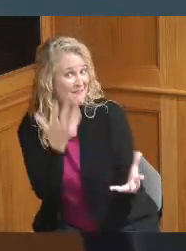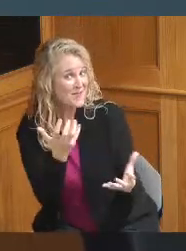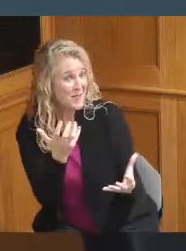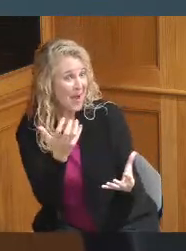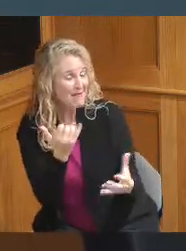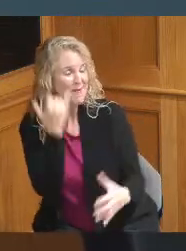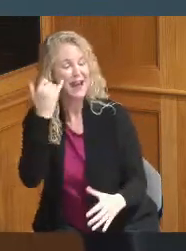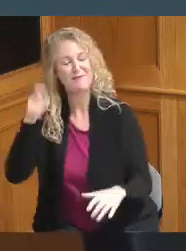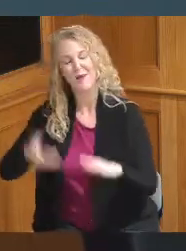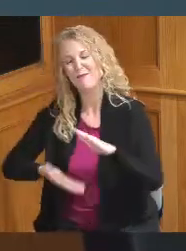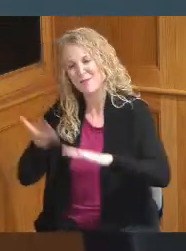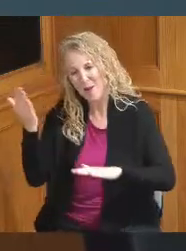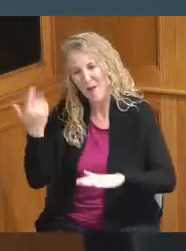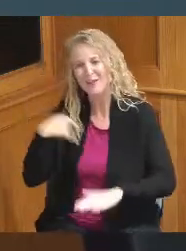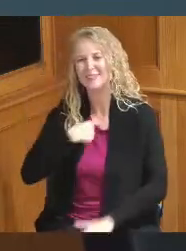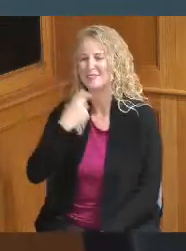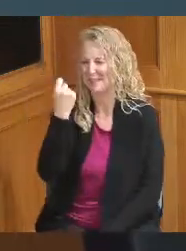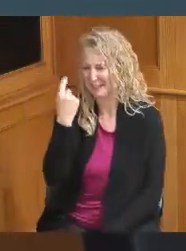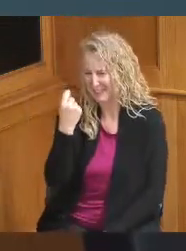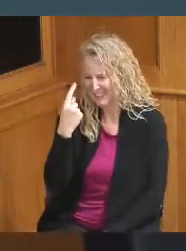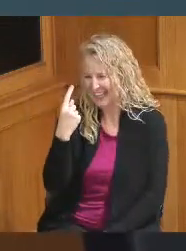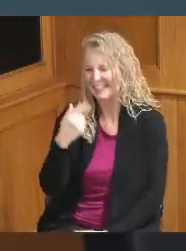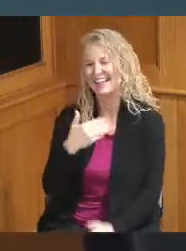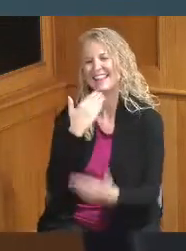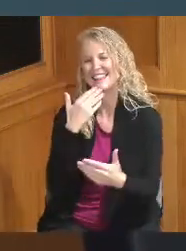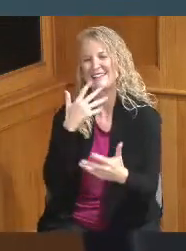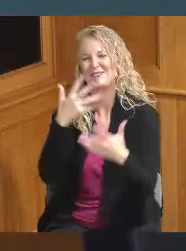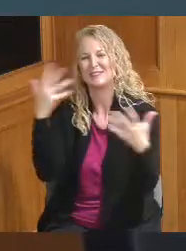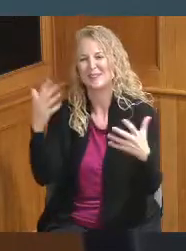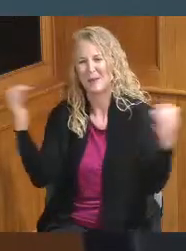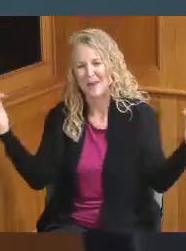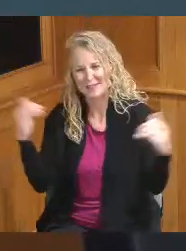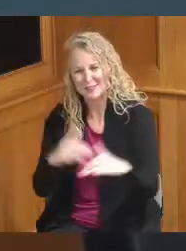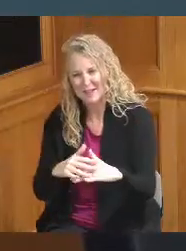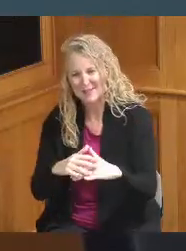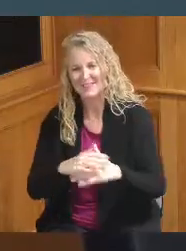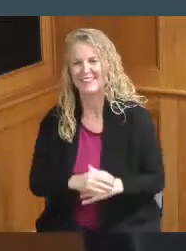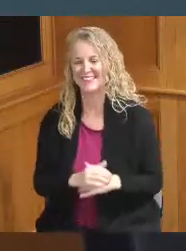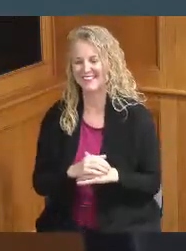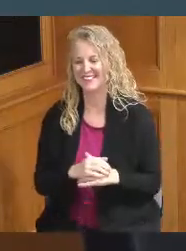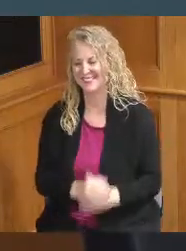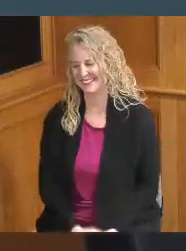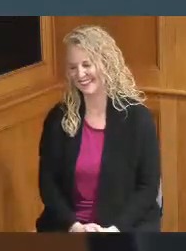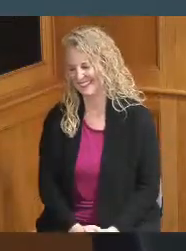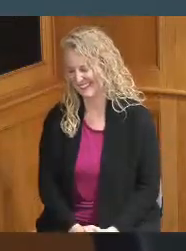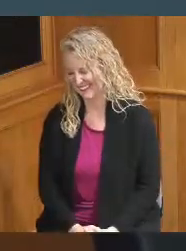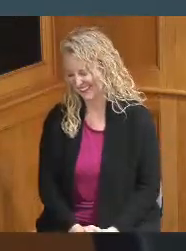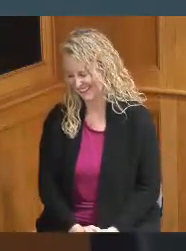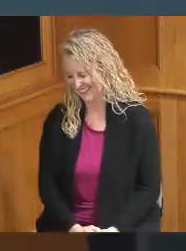if you have to go, we understand. Thank you so much. We appreciate it.